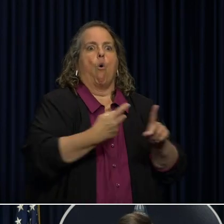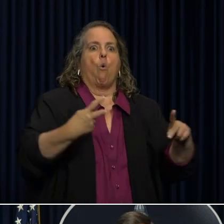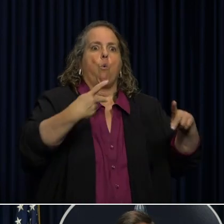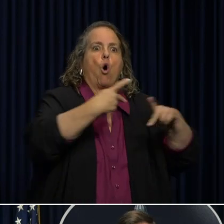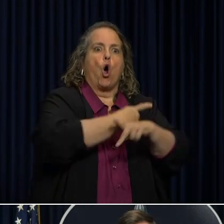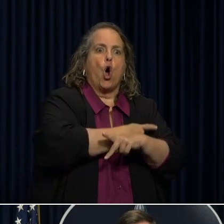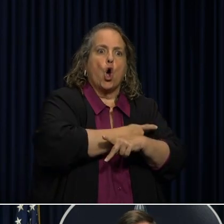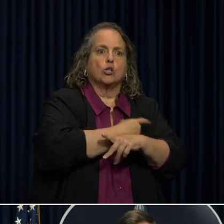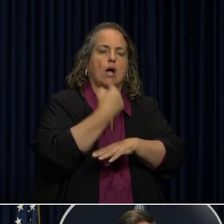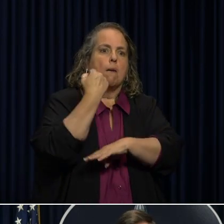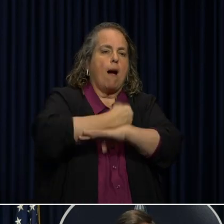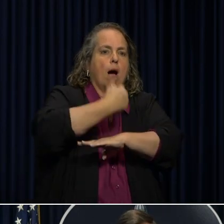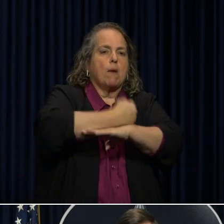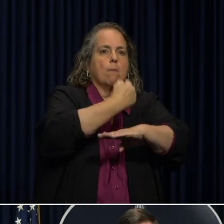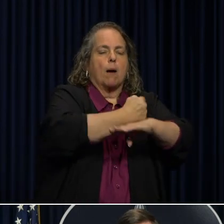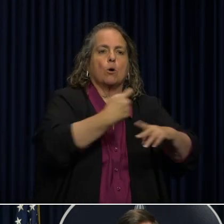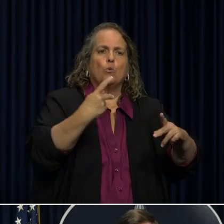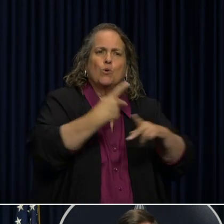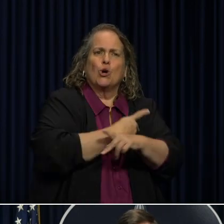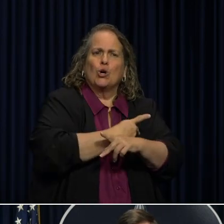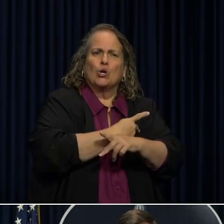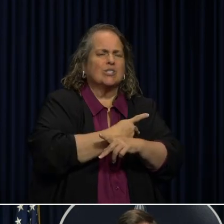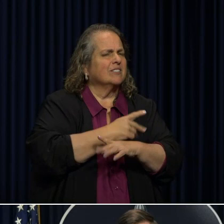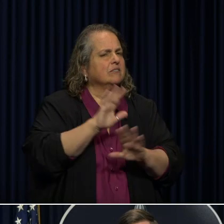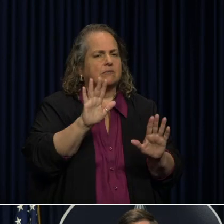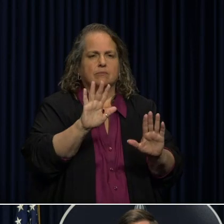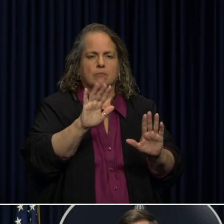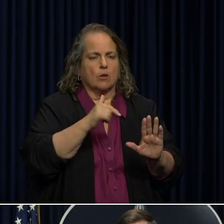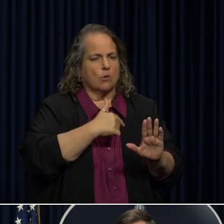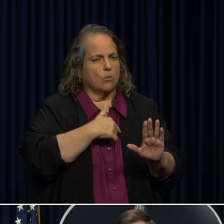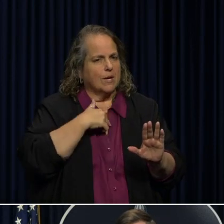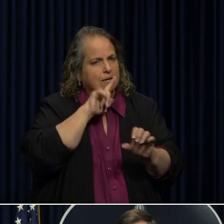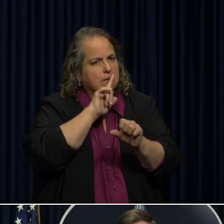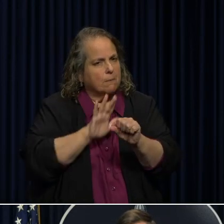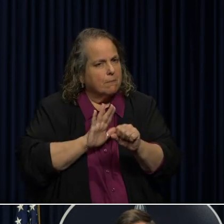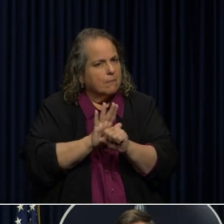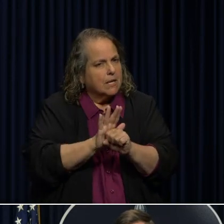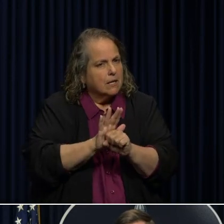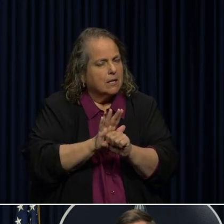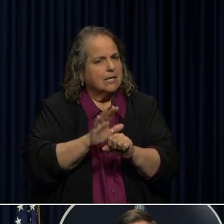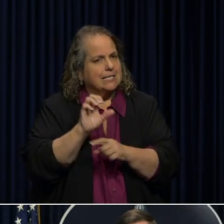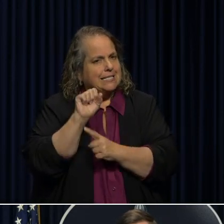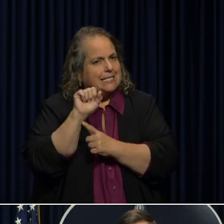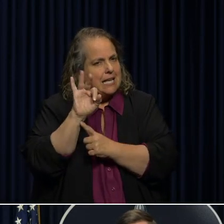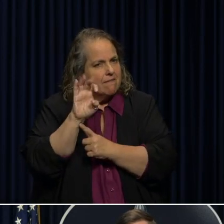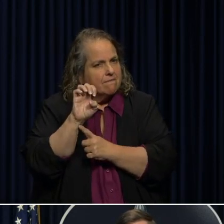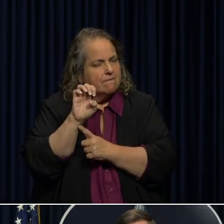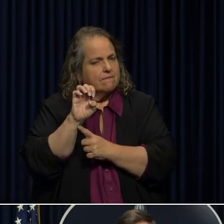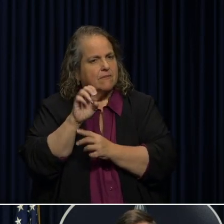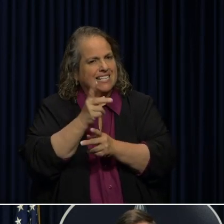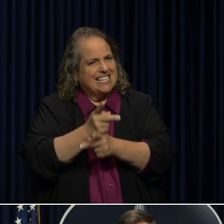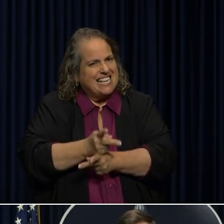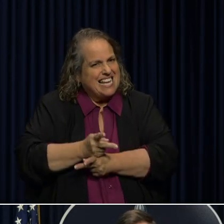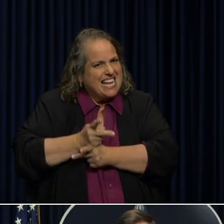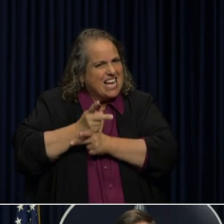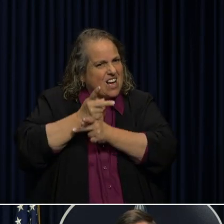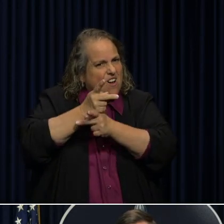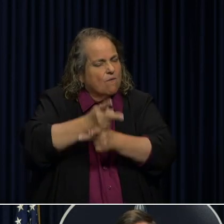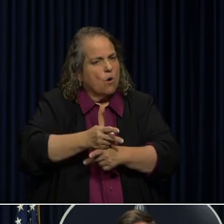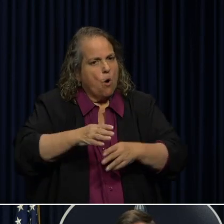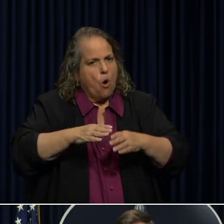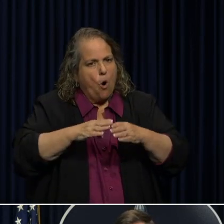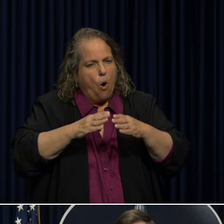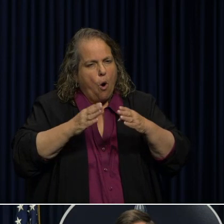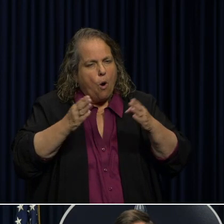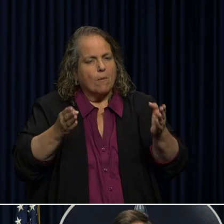from a lot longer. We are committed to reopening our economy in a safe and effective way that